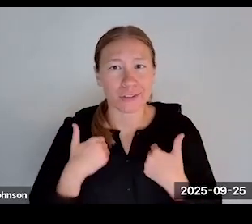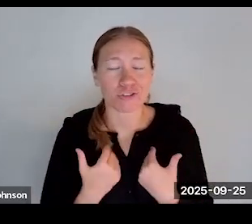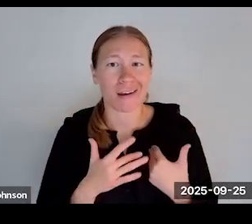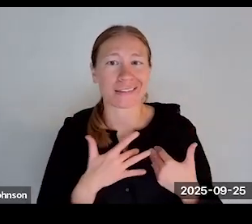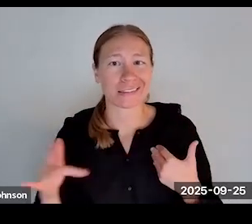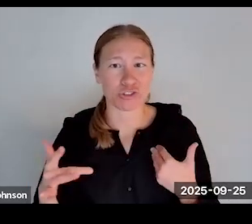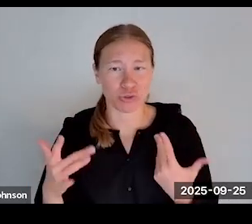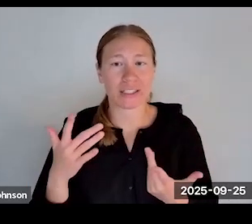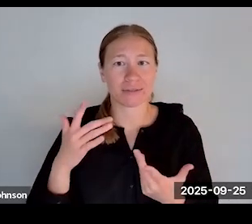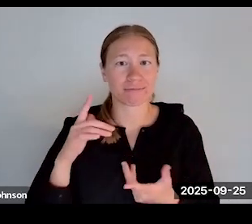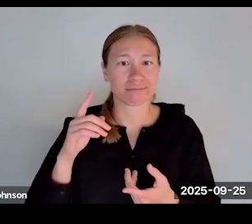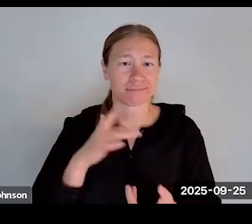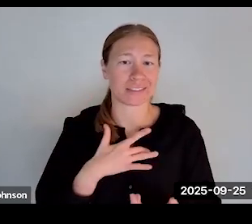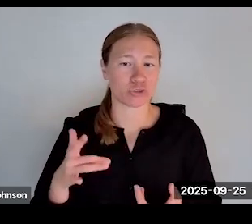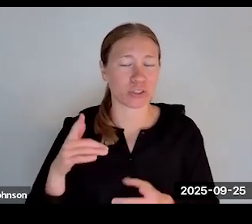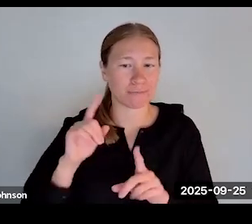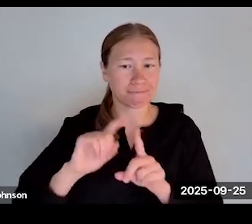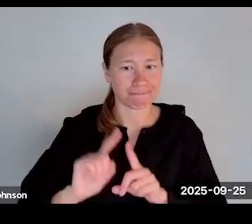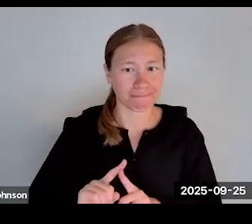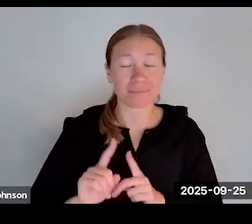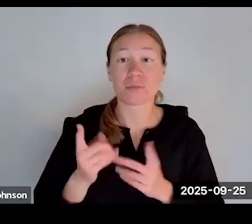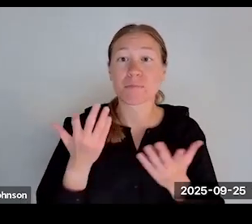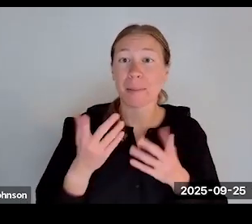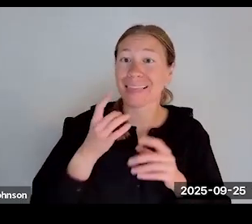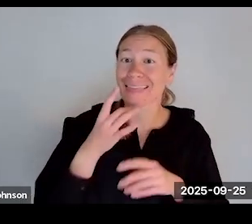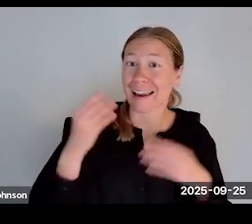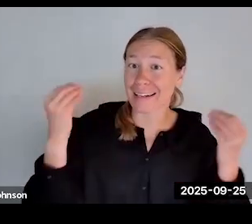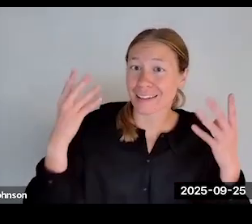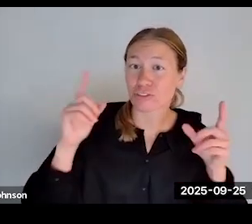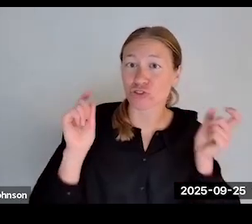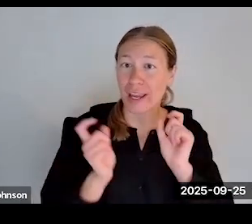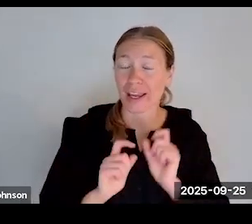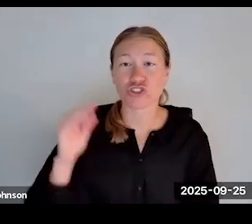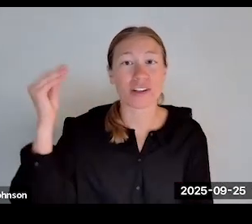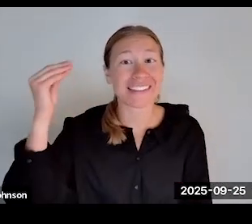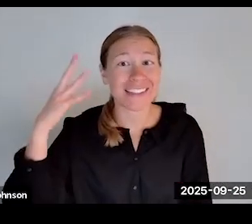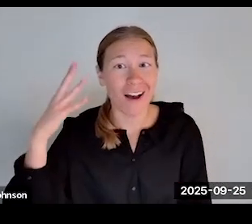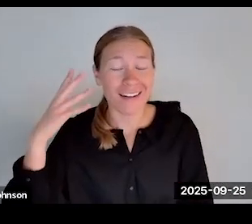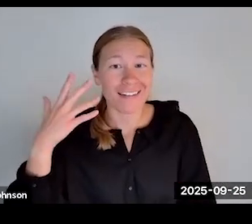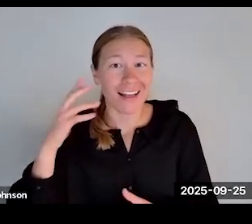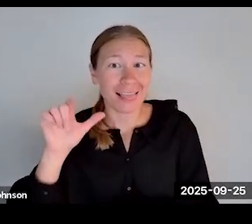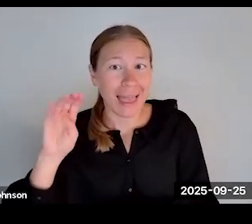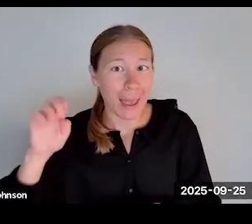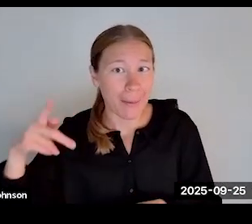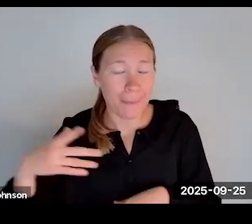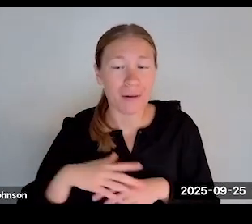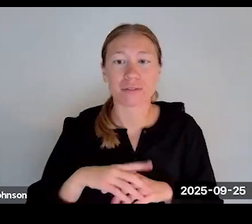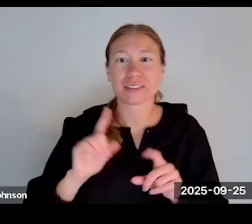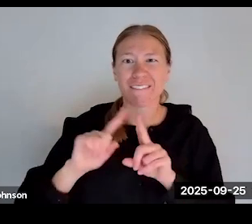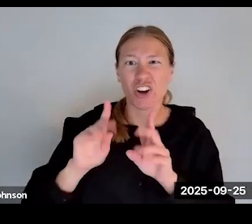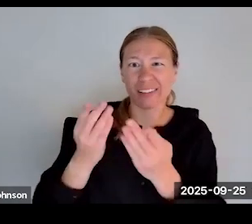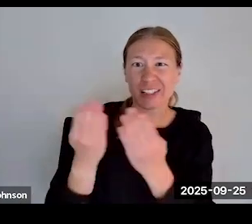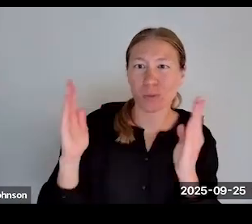sensitivities. Environmental changes like alternative lighting, sun stimulating lamps, cubicle dividers, and noise